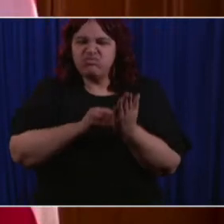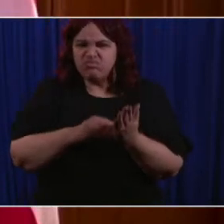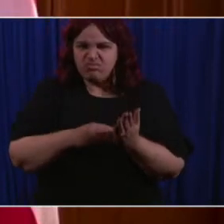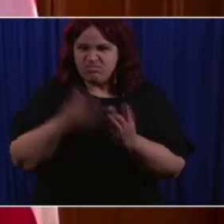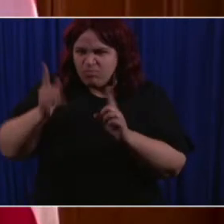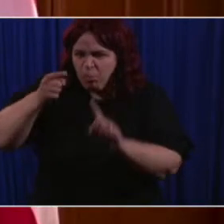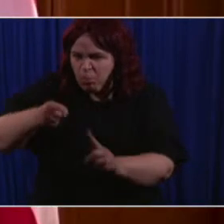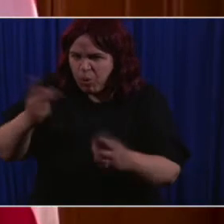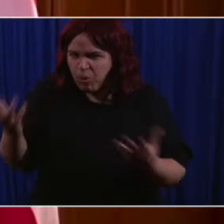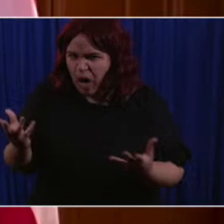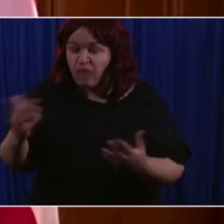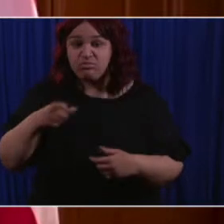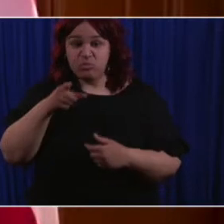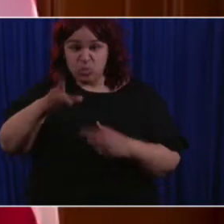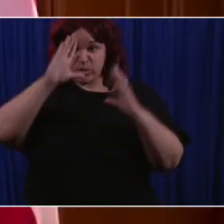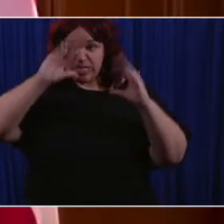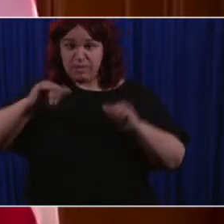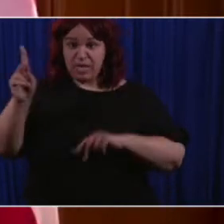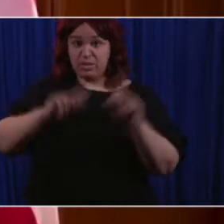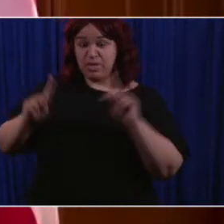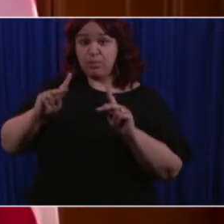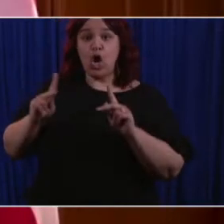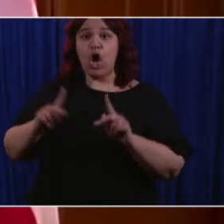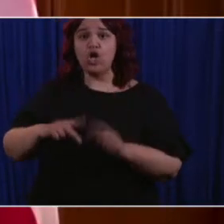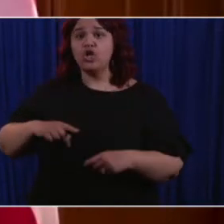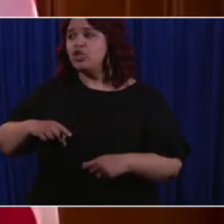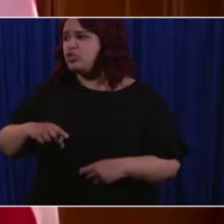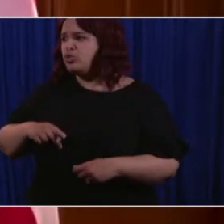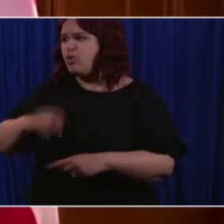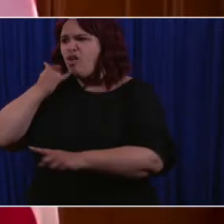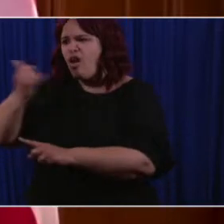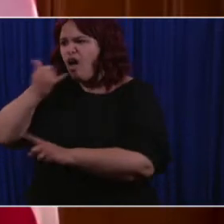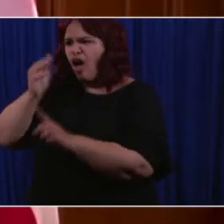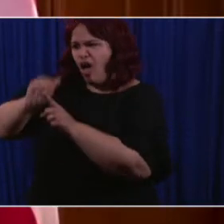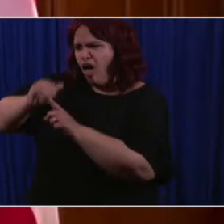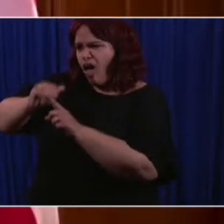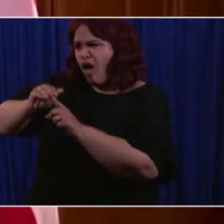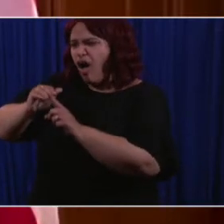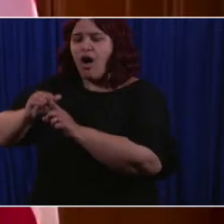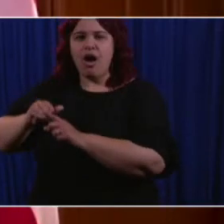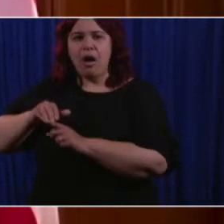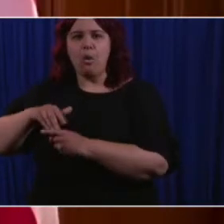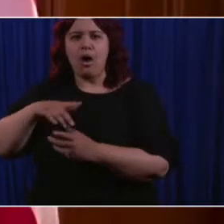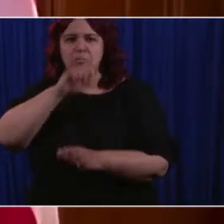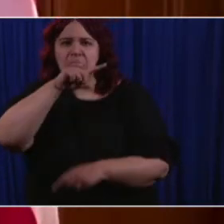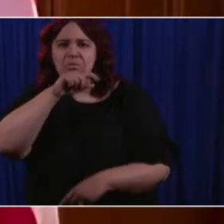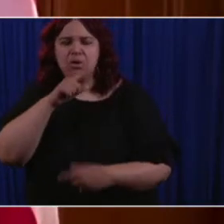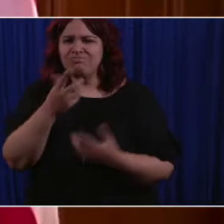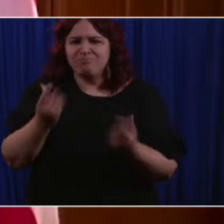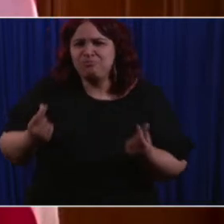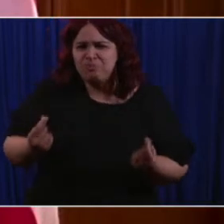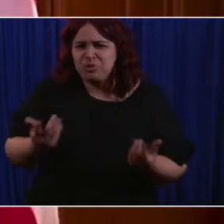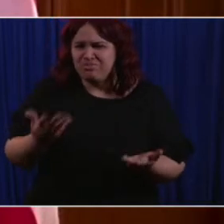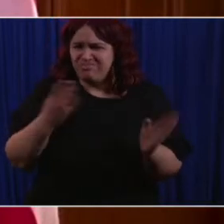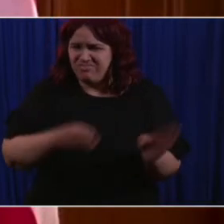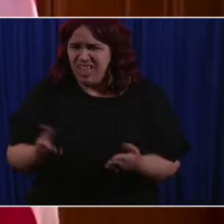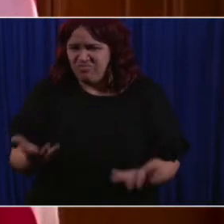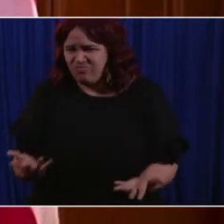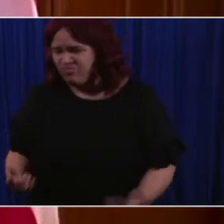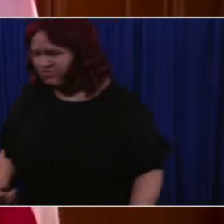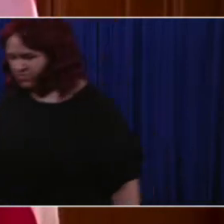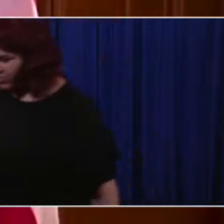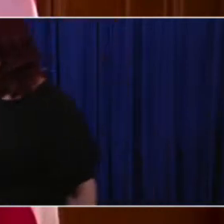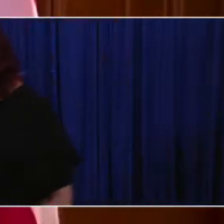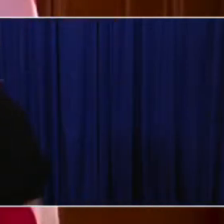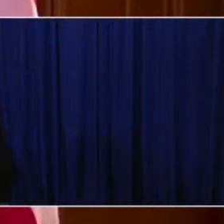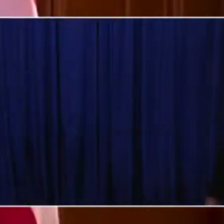you. Well, I'm a great believer in transparency, and I'm to